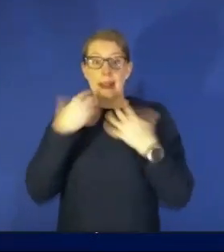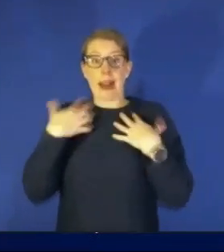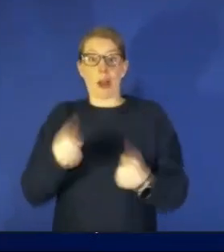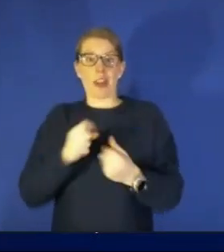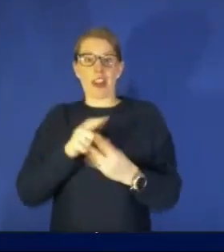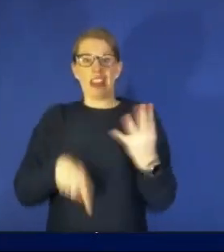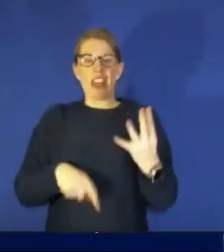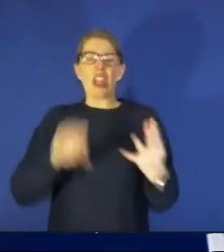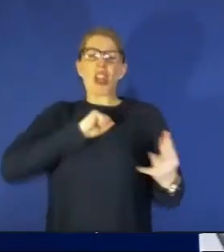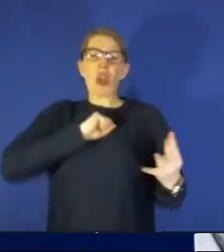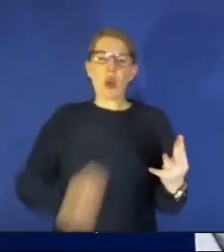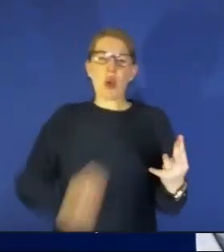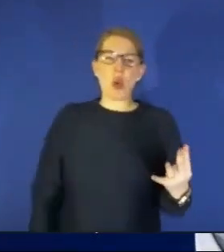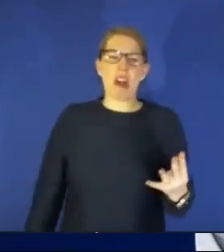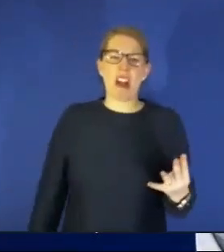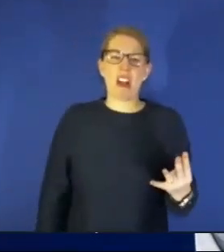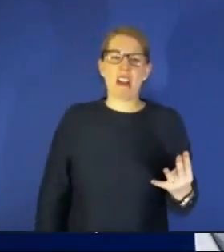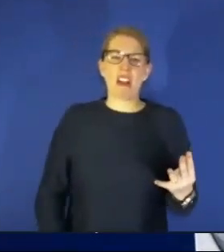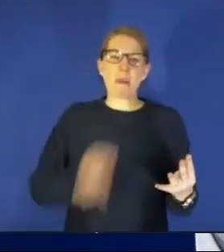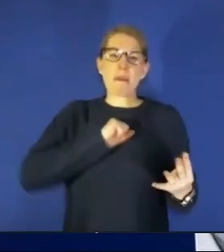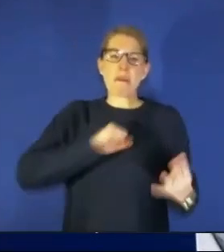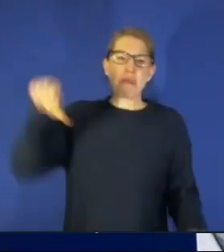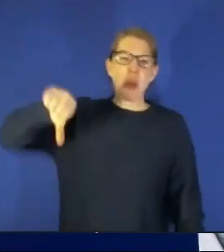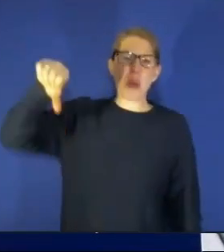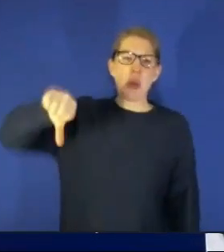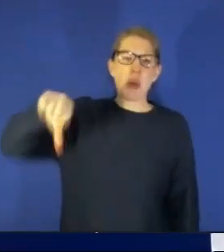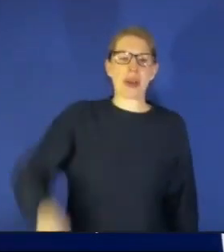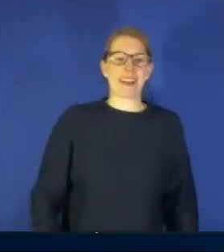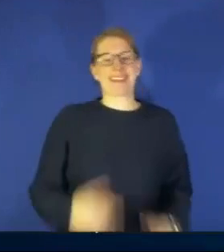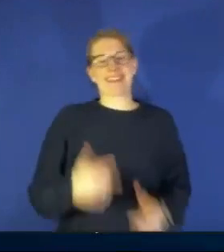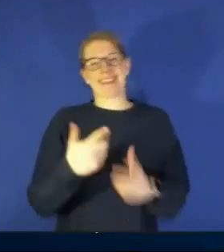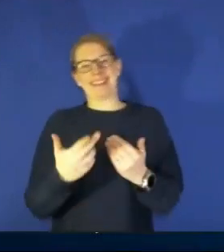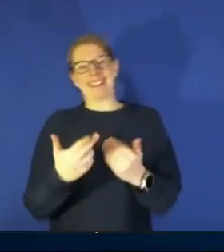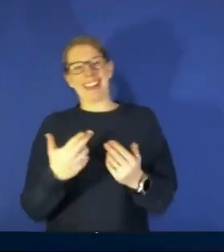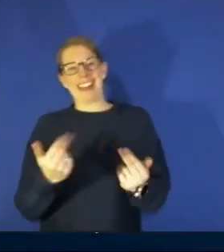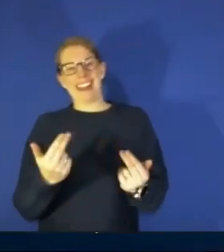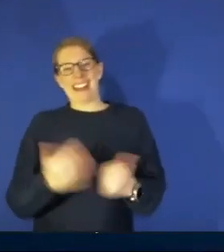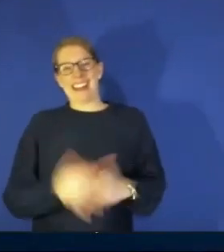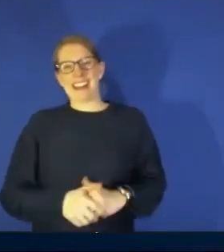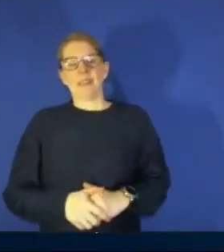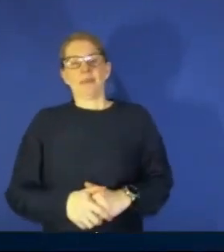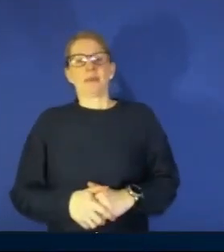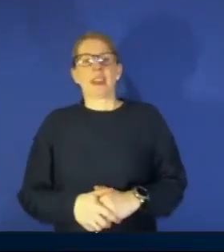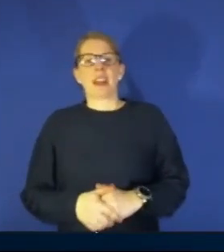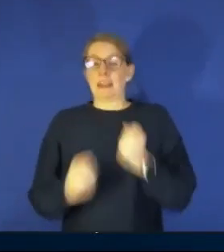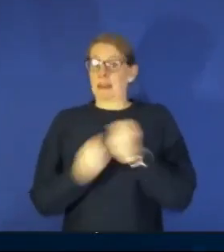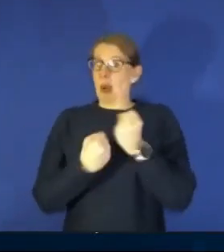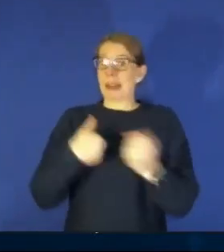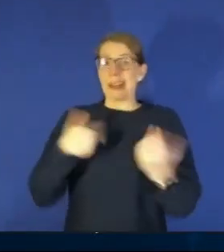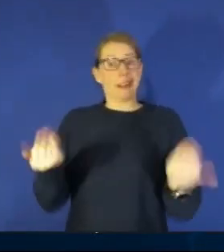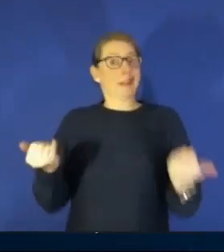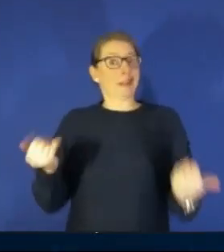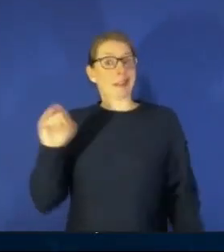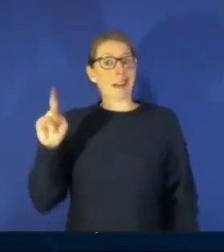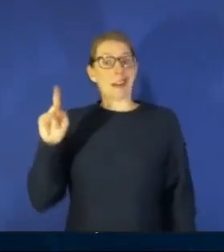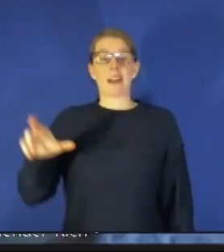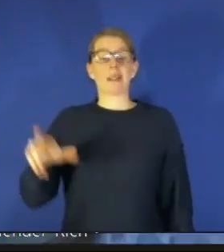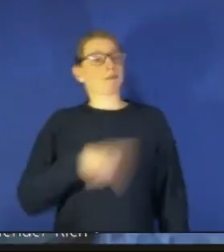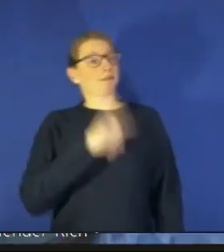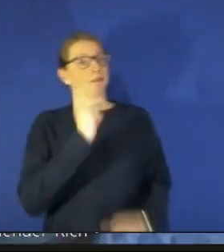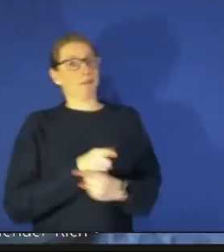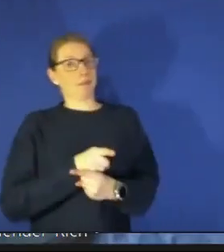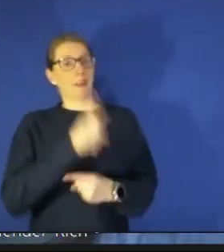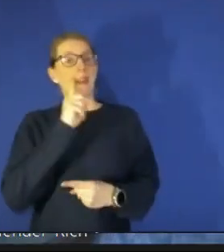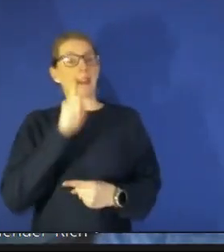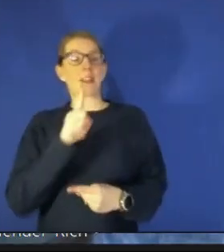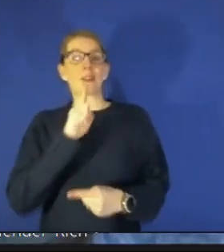Jess? Boo. Back me up, JKR. Back me up. Right. Show me the love here. I mean, you got it, right? And I think that's true.